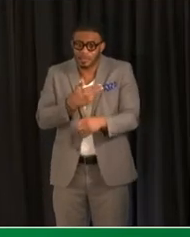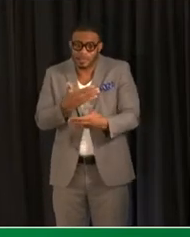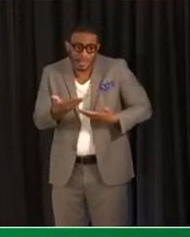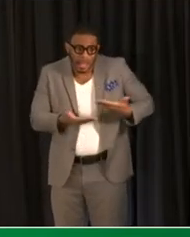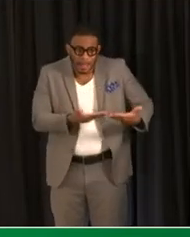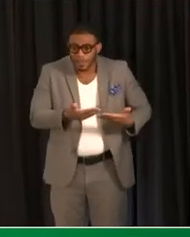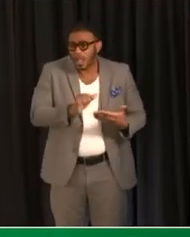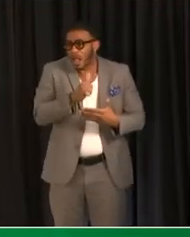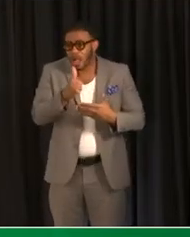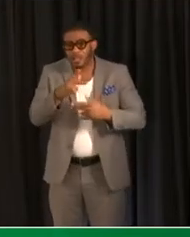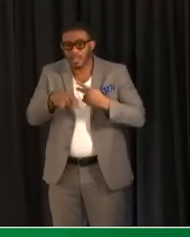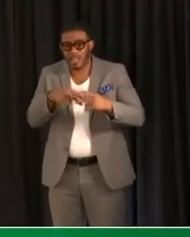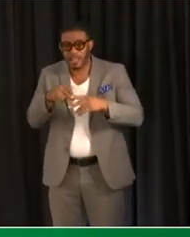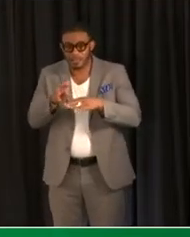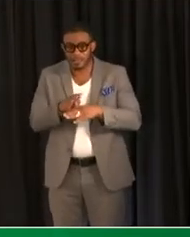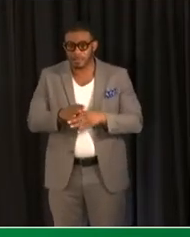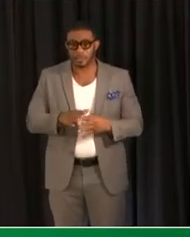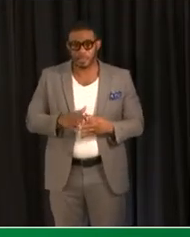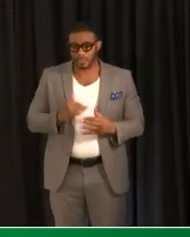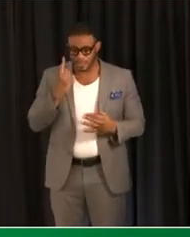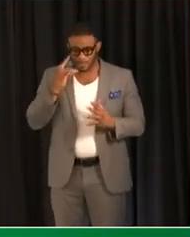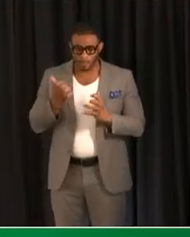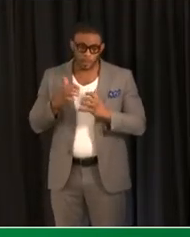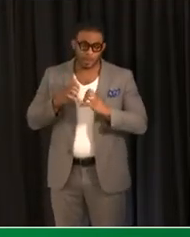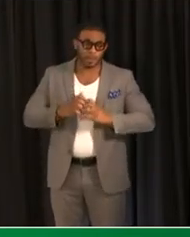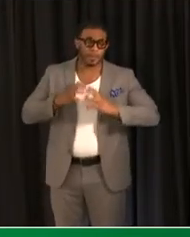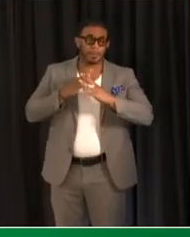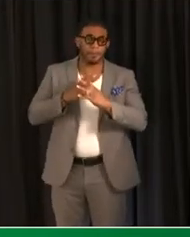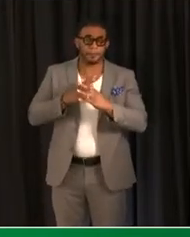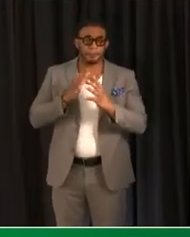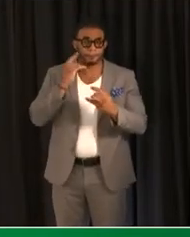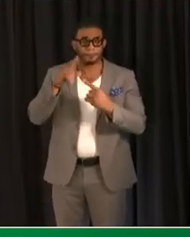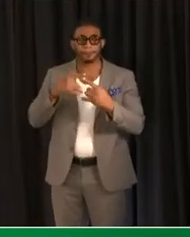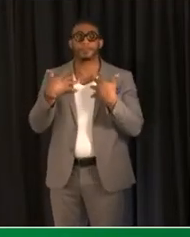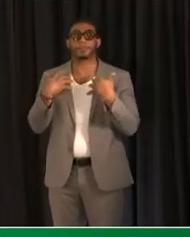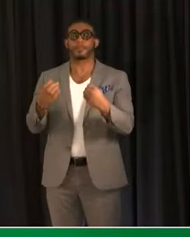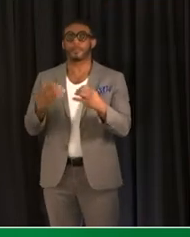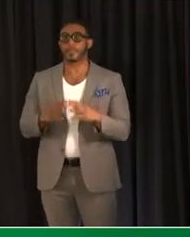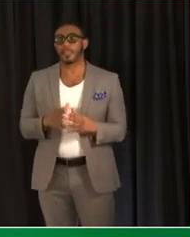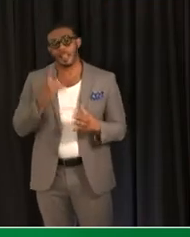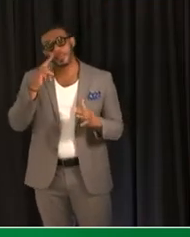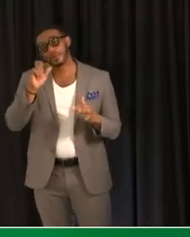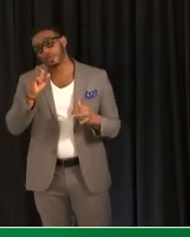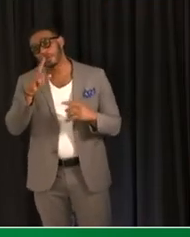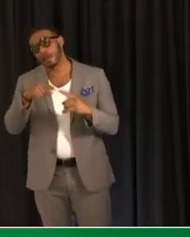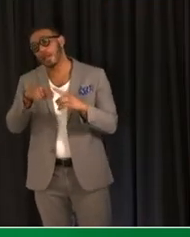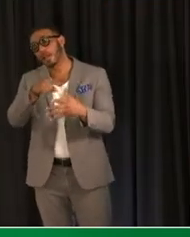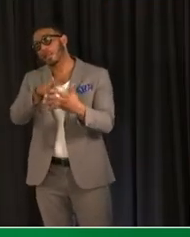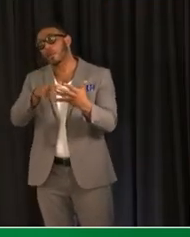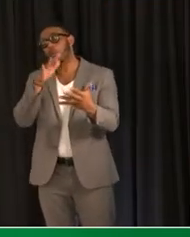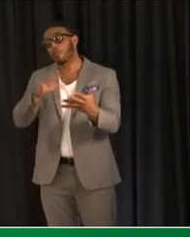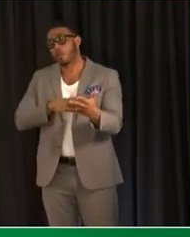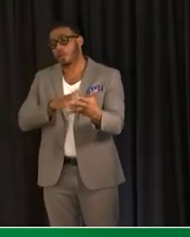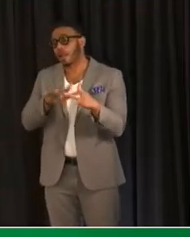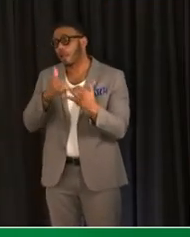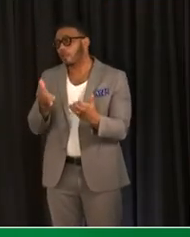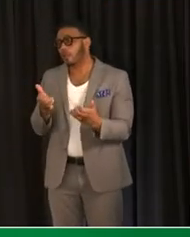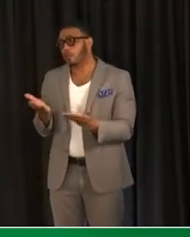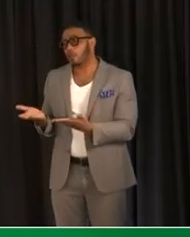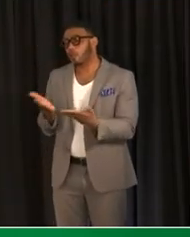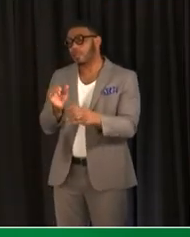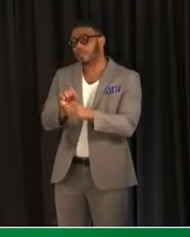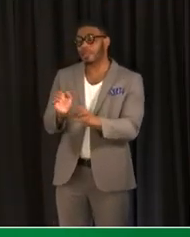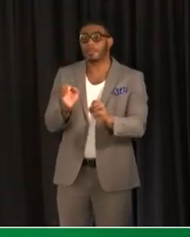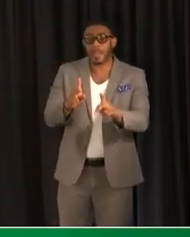in the hospitality and those kinds of sectors. And so as we think about rebuilding, as we think about recovery, I'm thinking about these women and